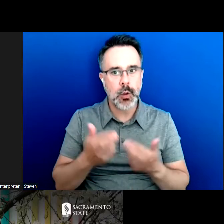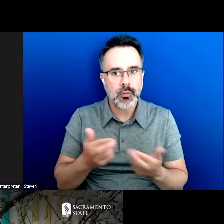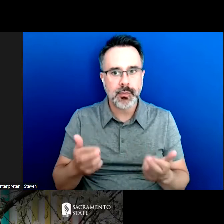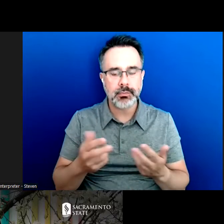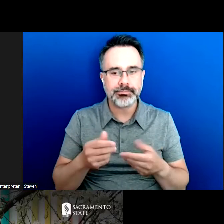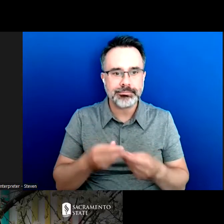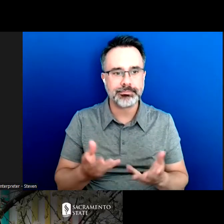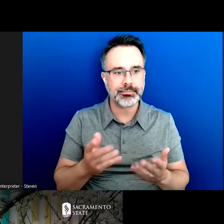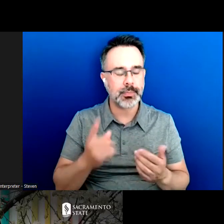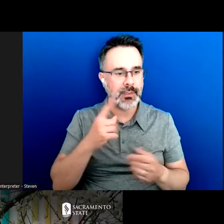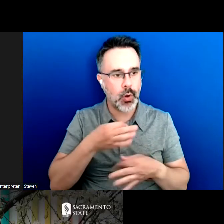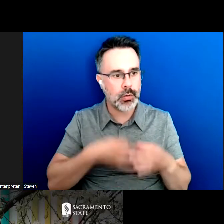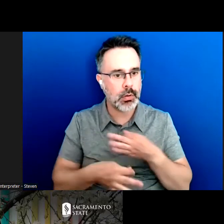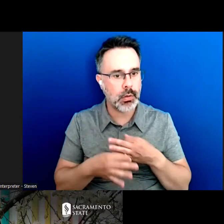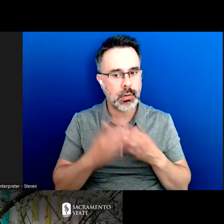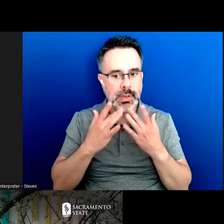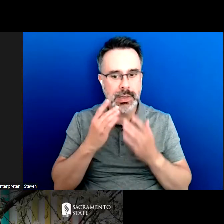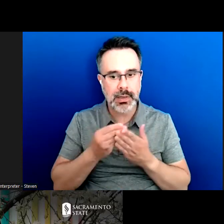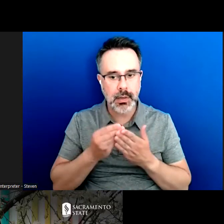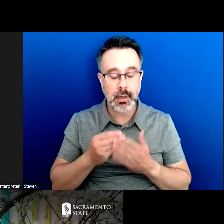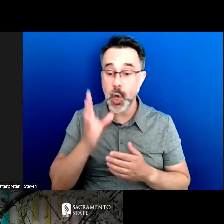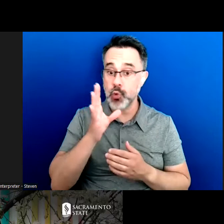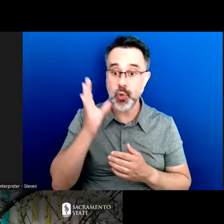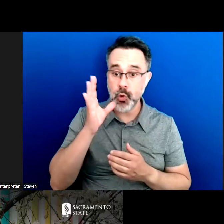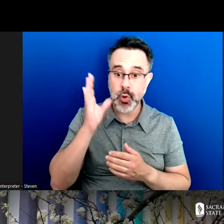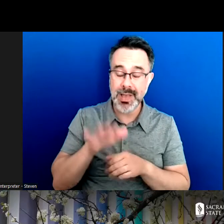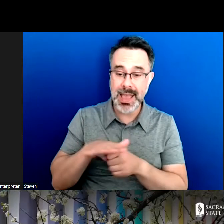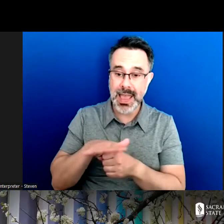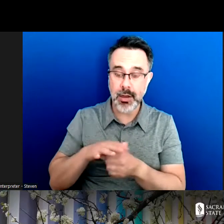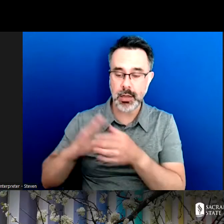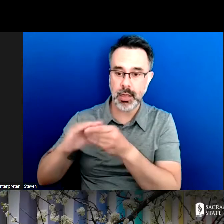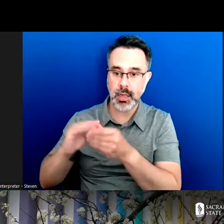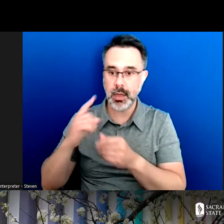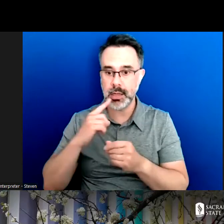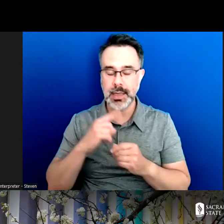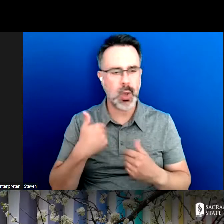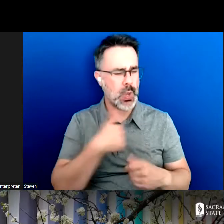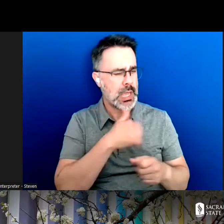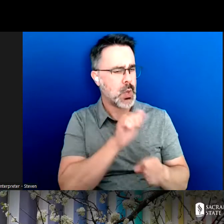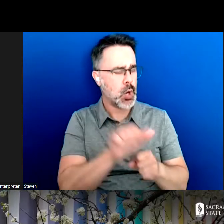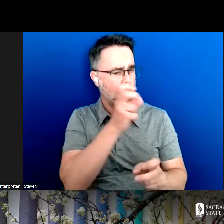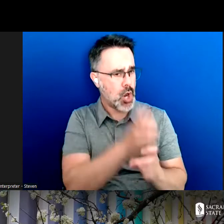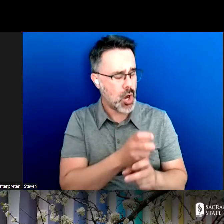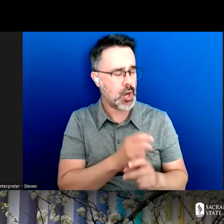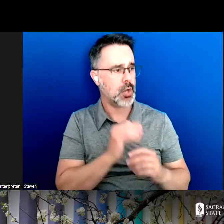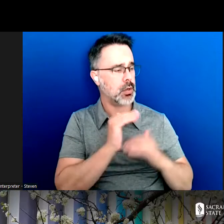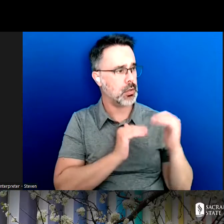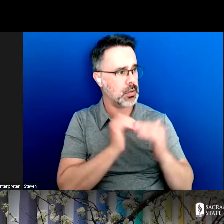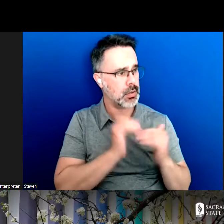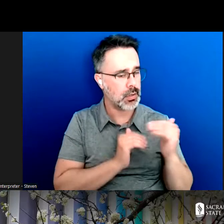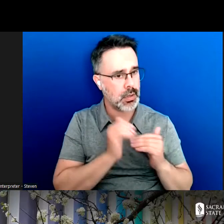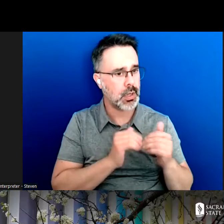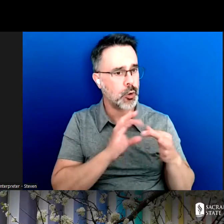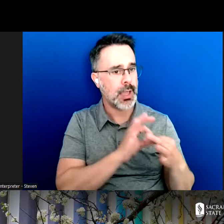underfunding, rural areas spoke up about how hard they've worked to combine resources, build relationships, and build volunteer